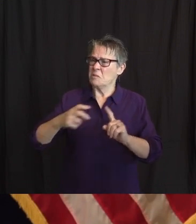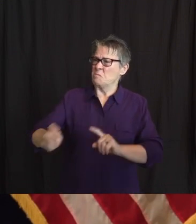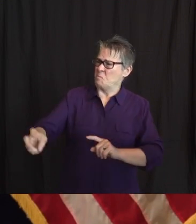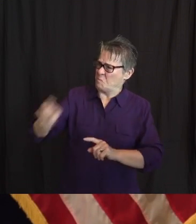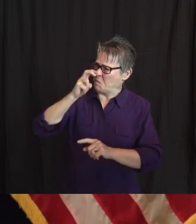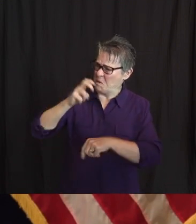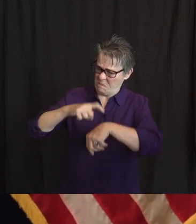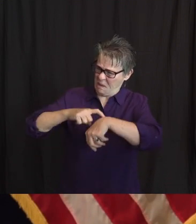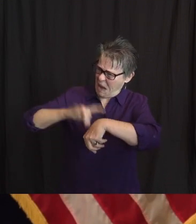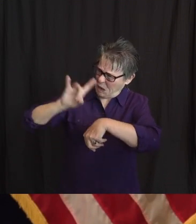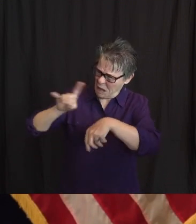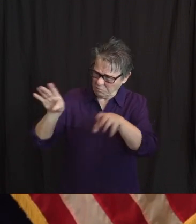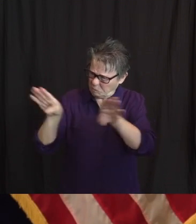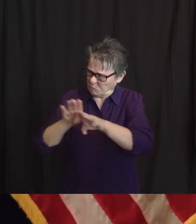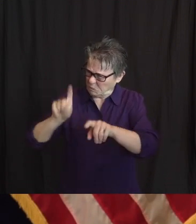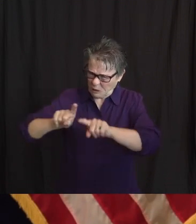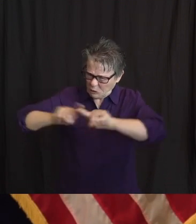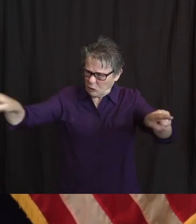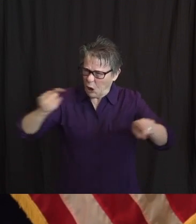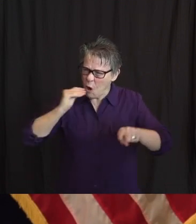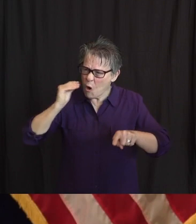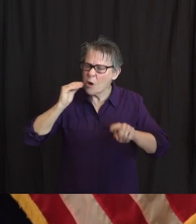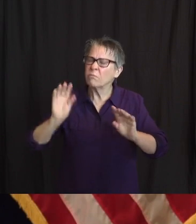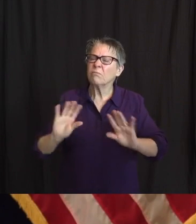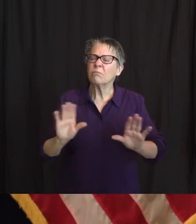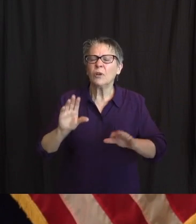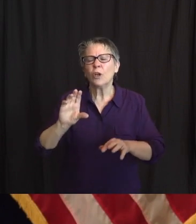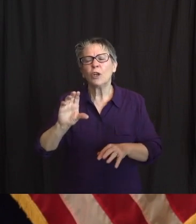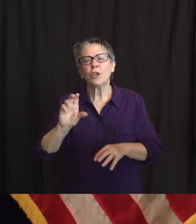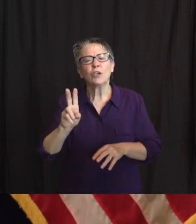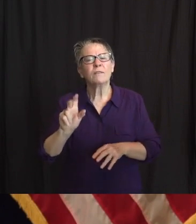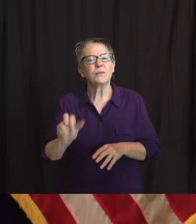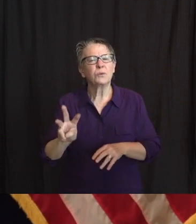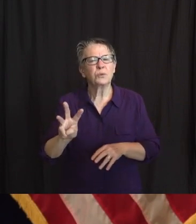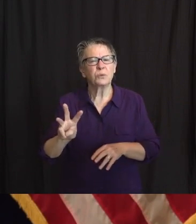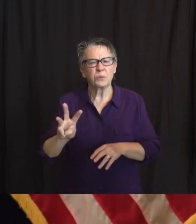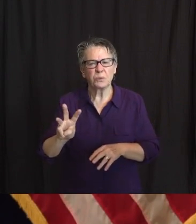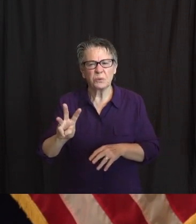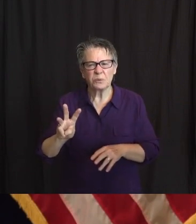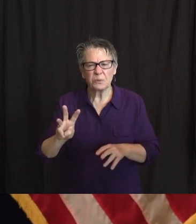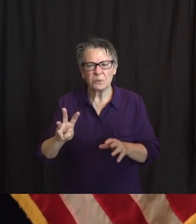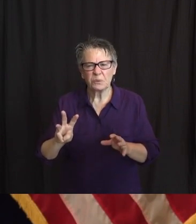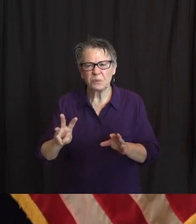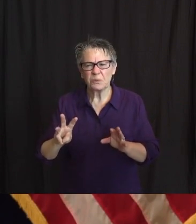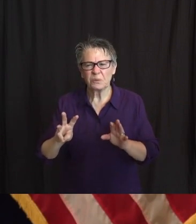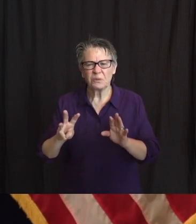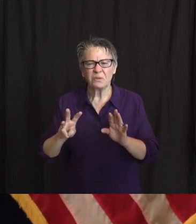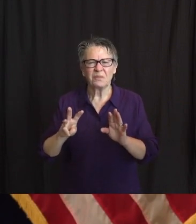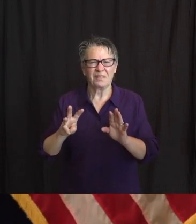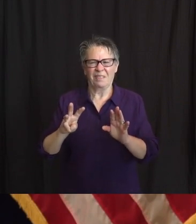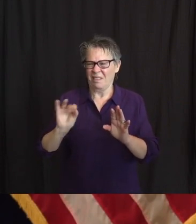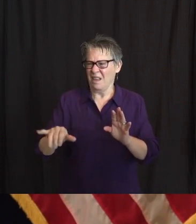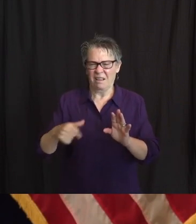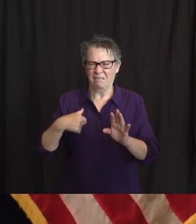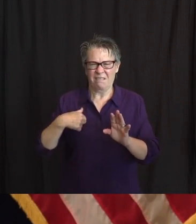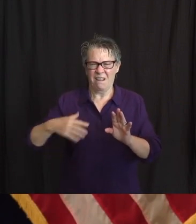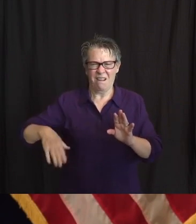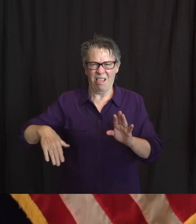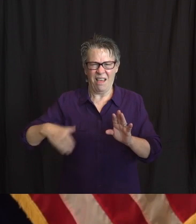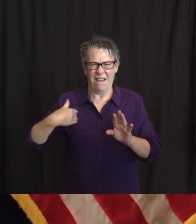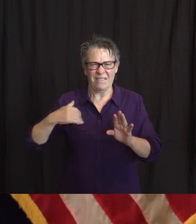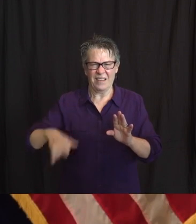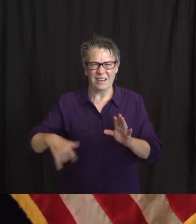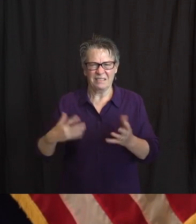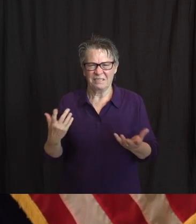that? No, you've said that. Okay, well, I've said my piece. In terms of, equity, New